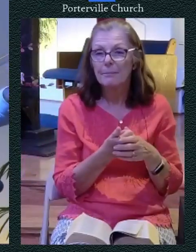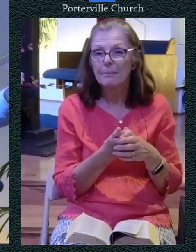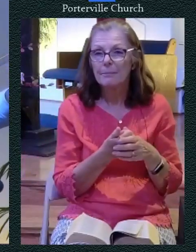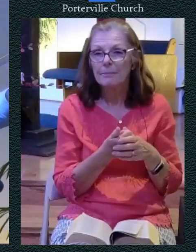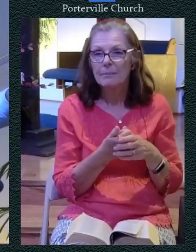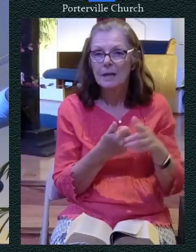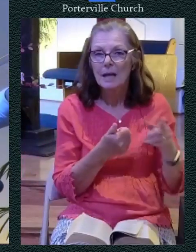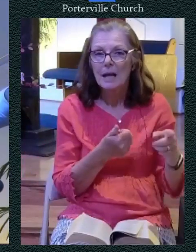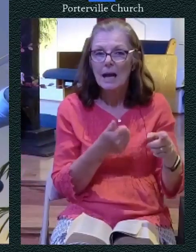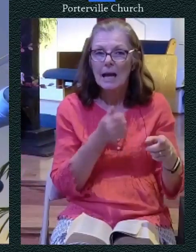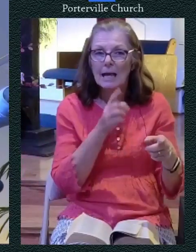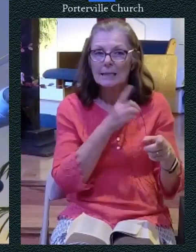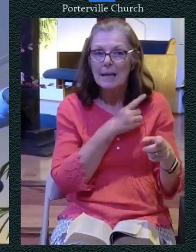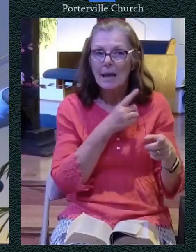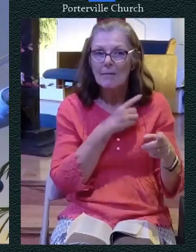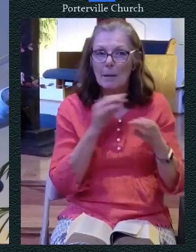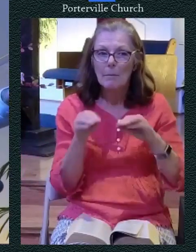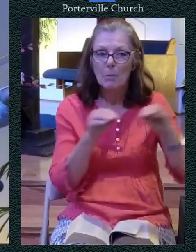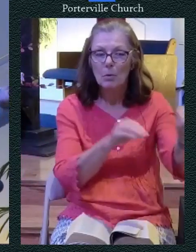Philistines.